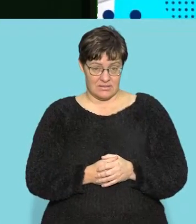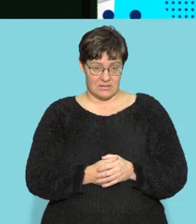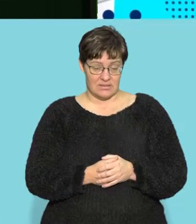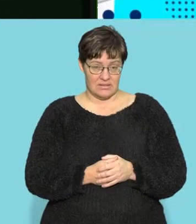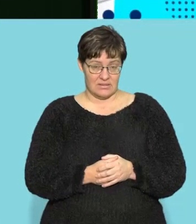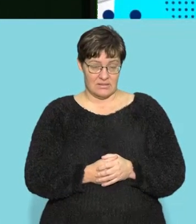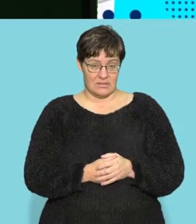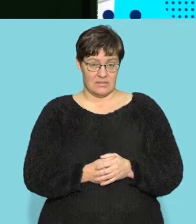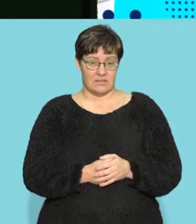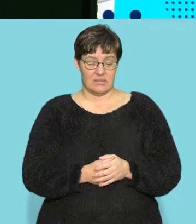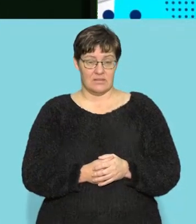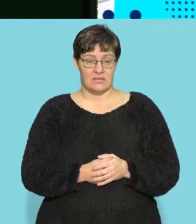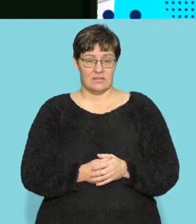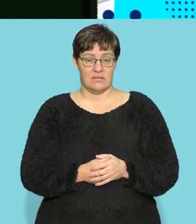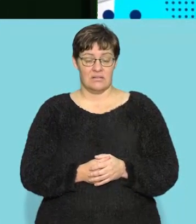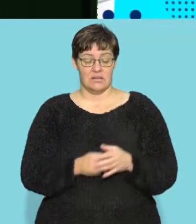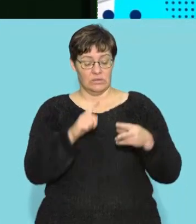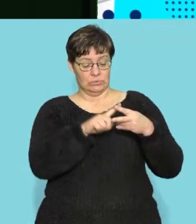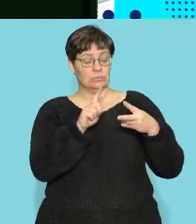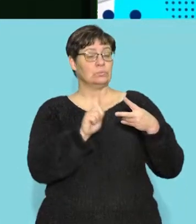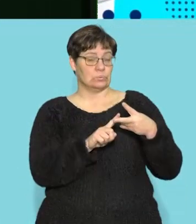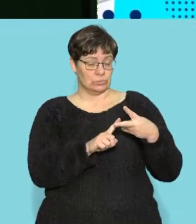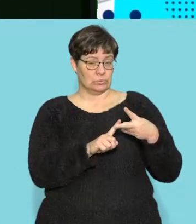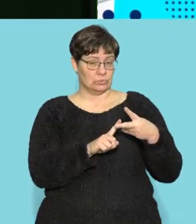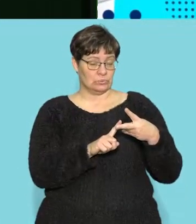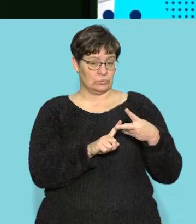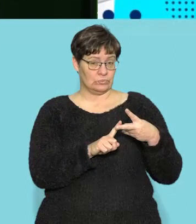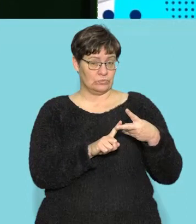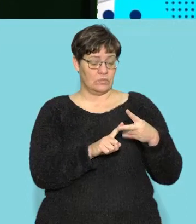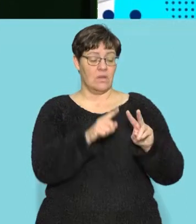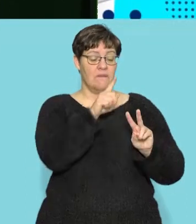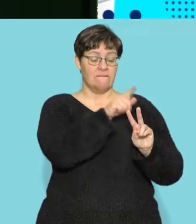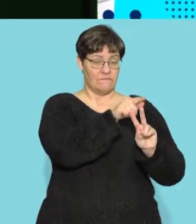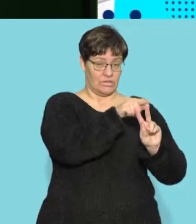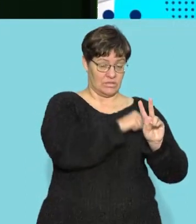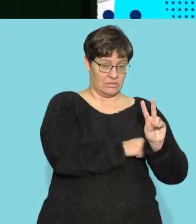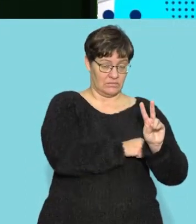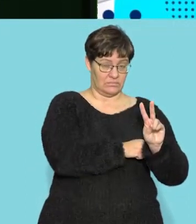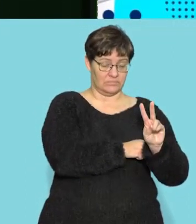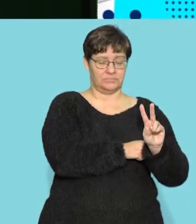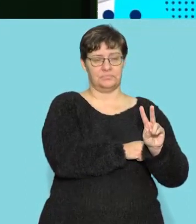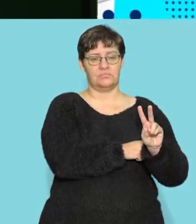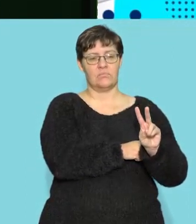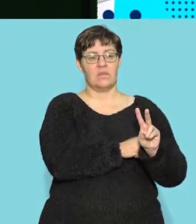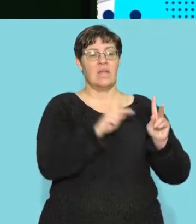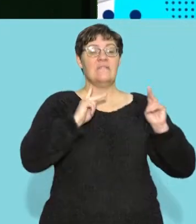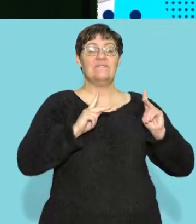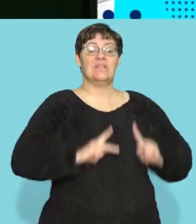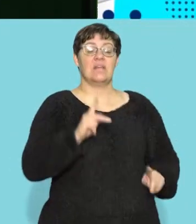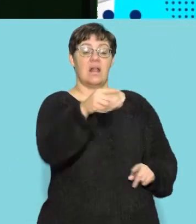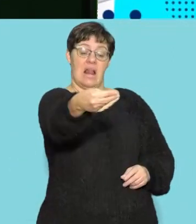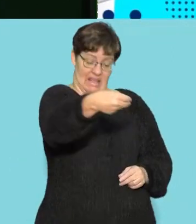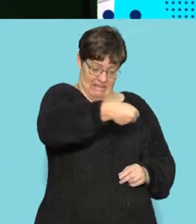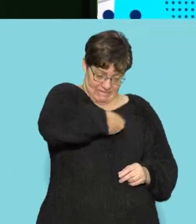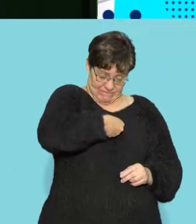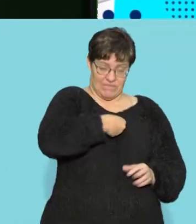again, two parts to the transaction. Firstly, if there was a physical return of